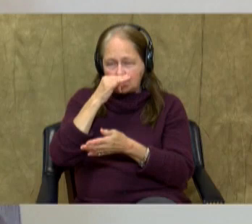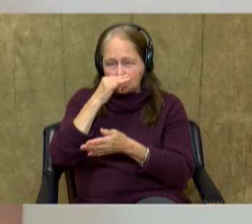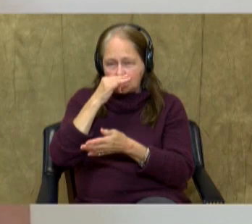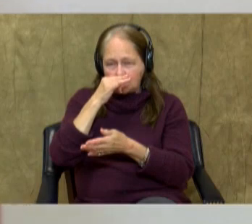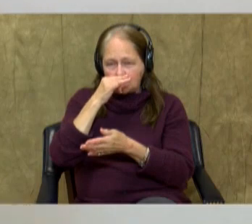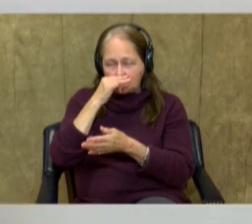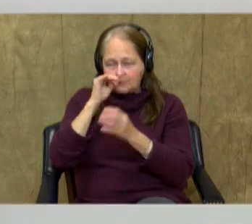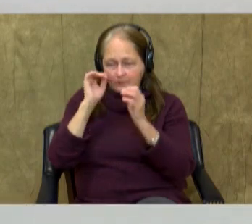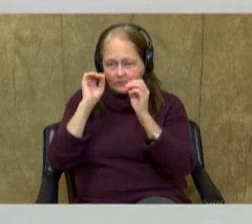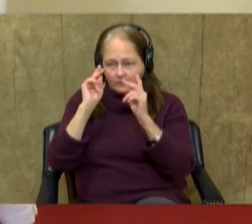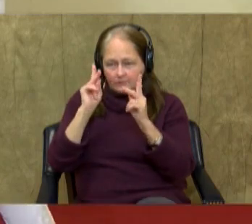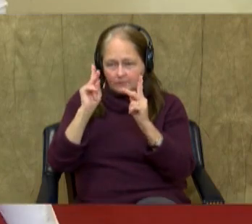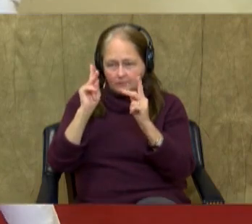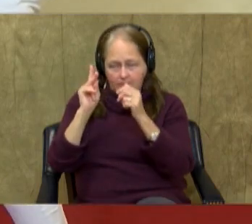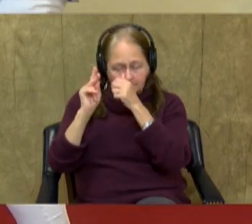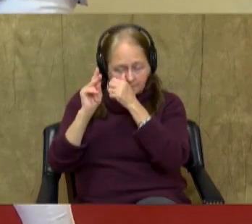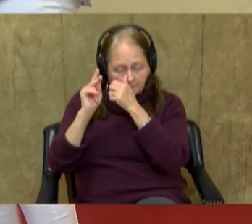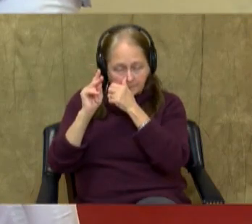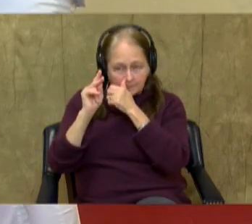okay?